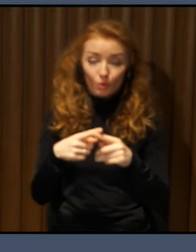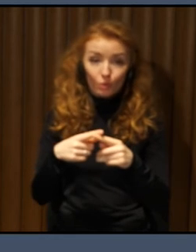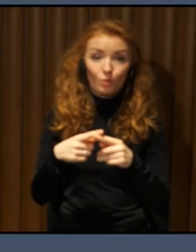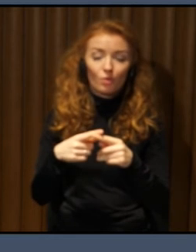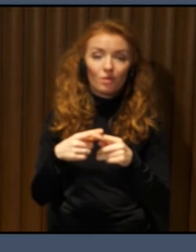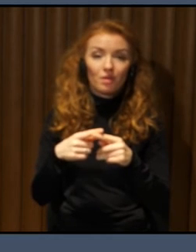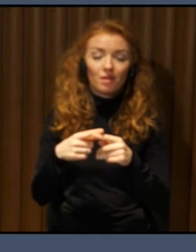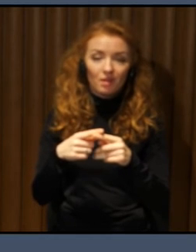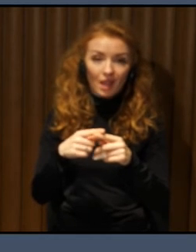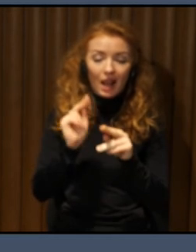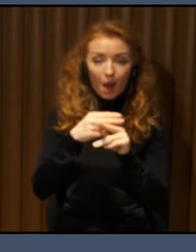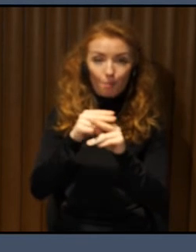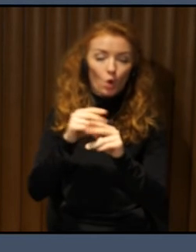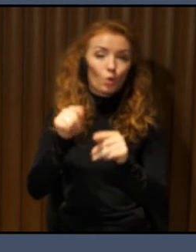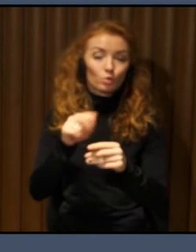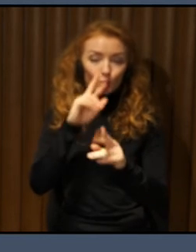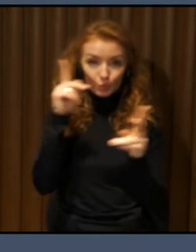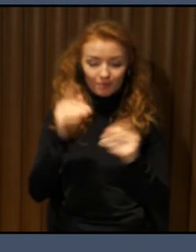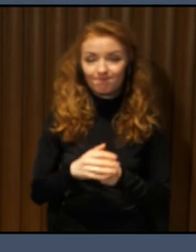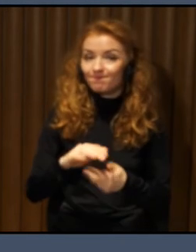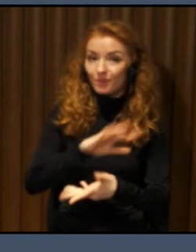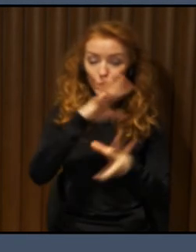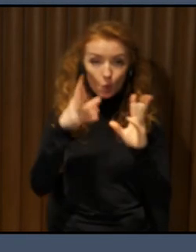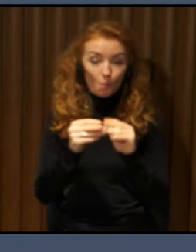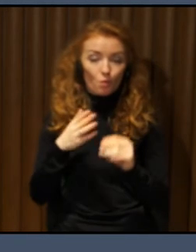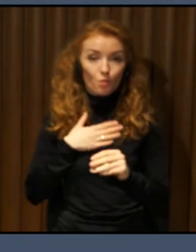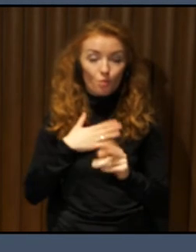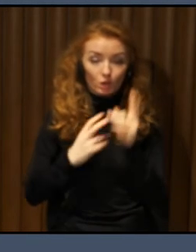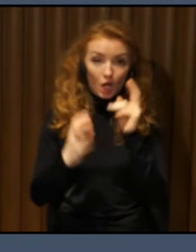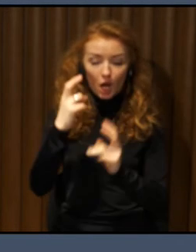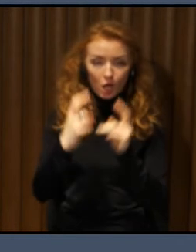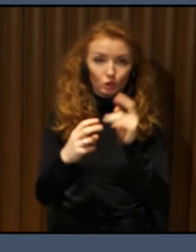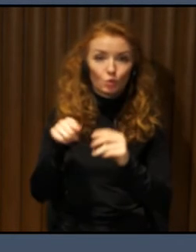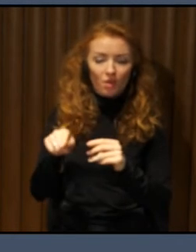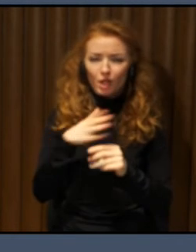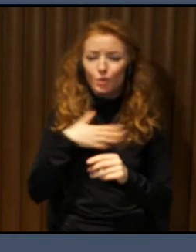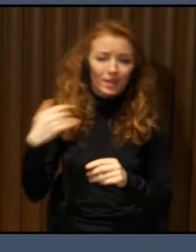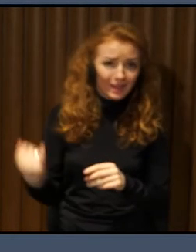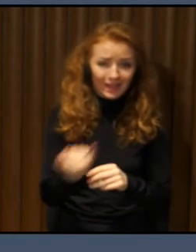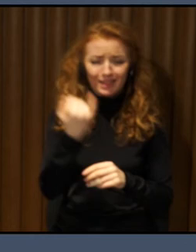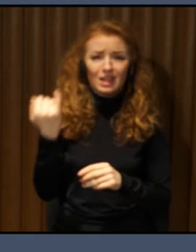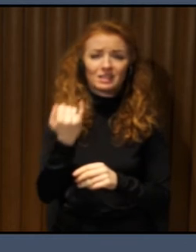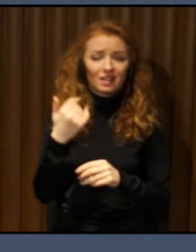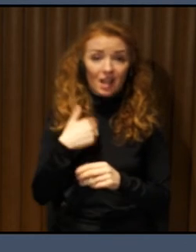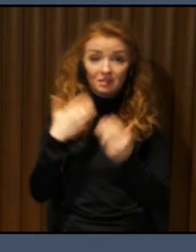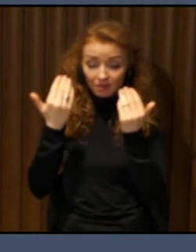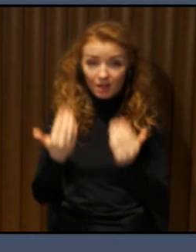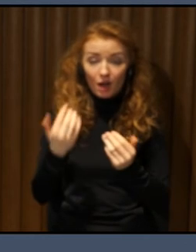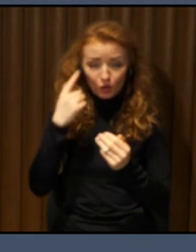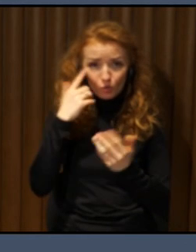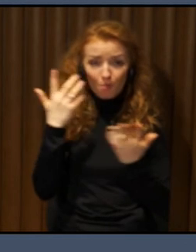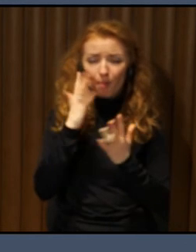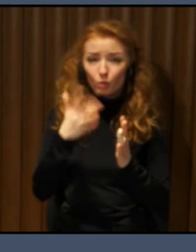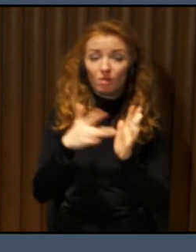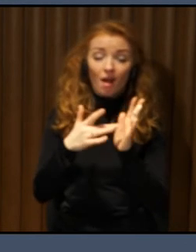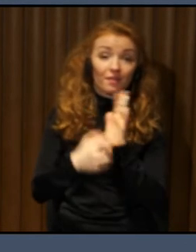in the sector. Um, but I do want to leave some time for questions here, because I'm sure there'll be a few. It's been a great